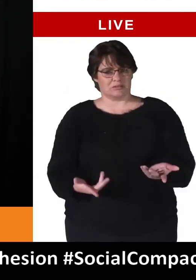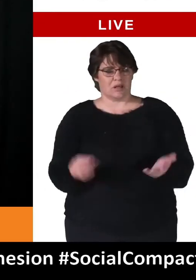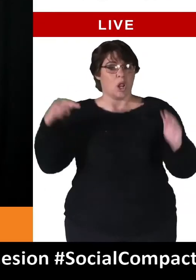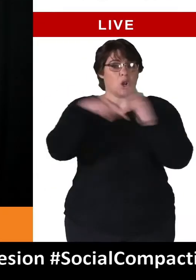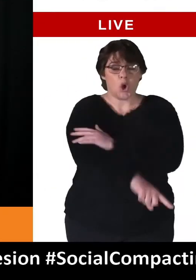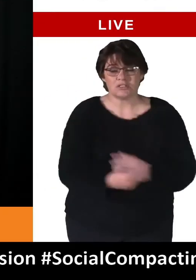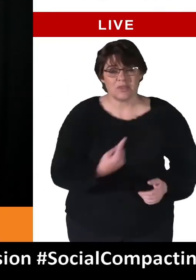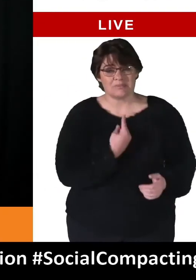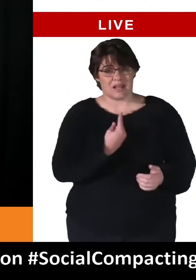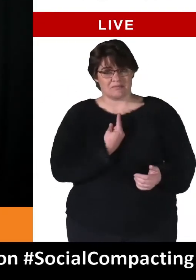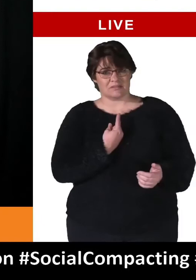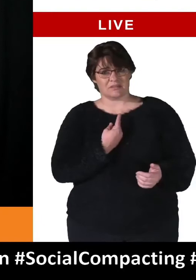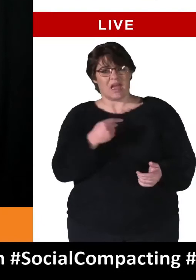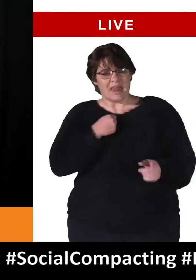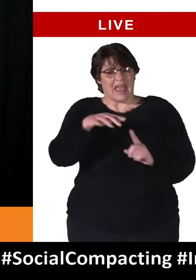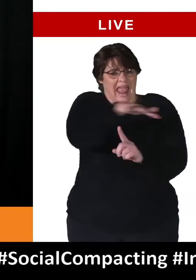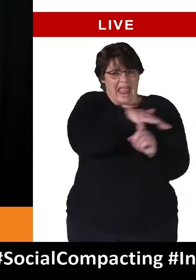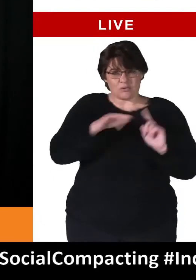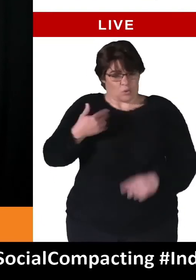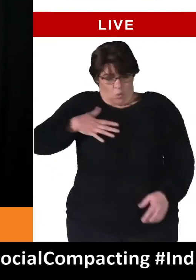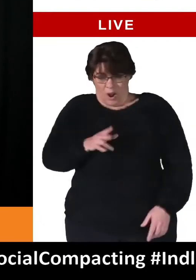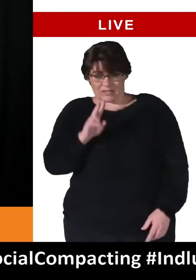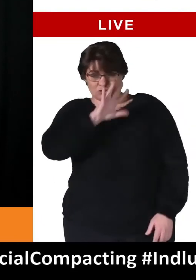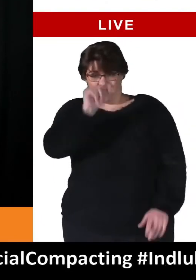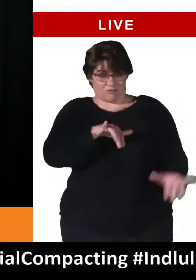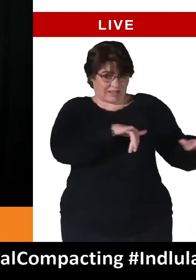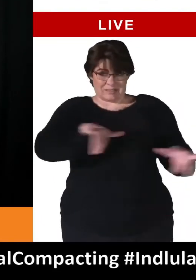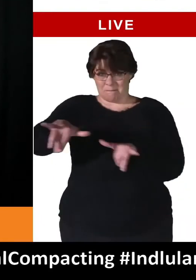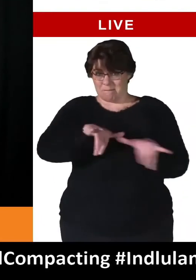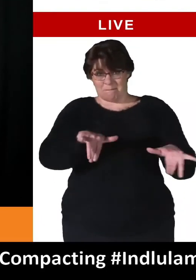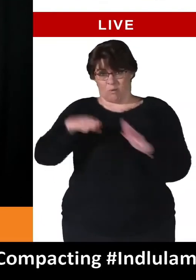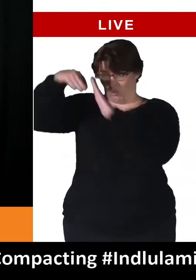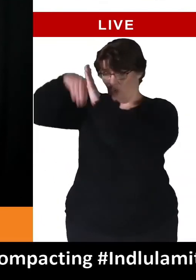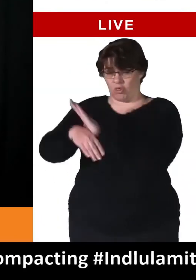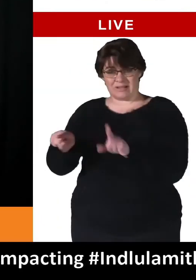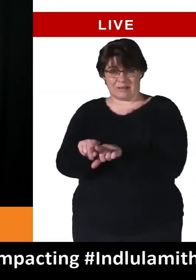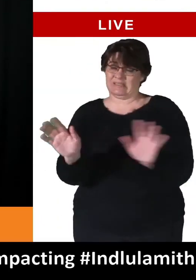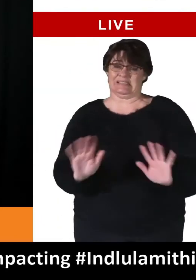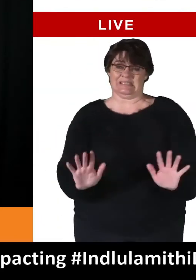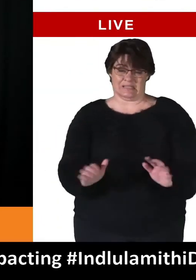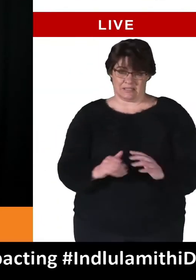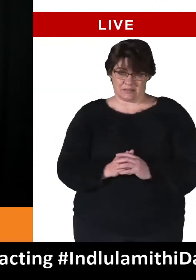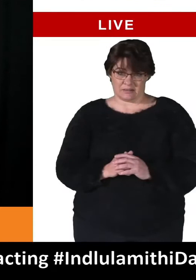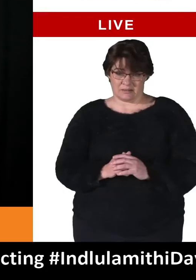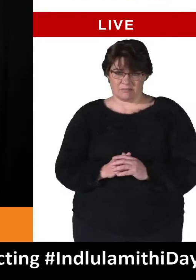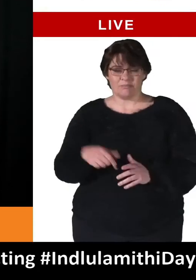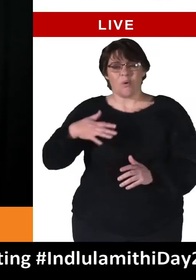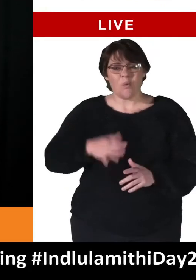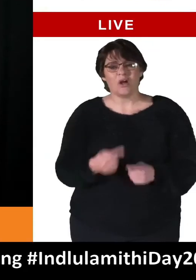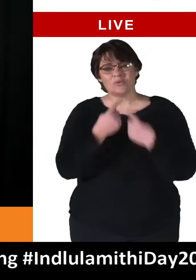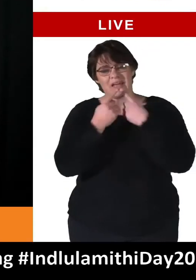themselves into areas we don't want to see South Africa degenerating into. So I would want to